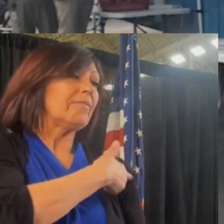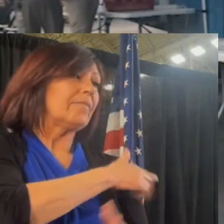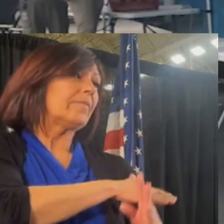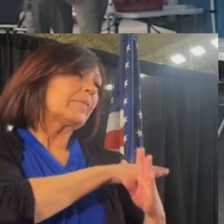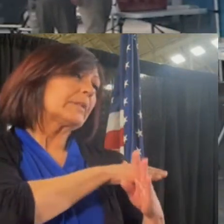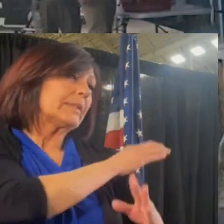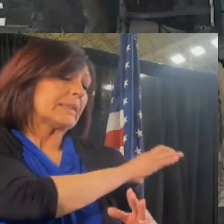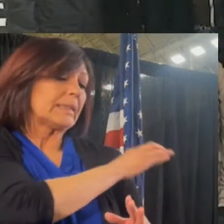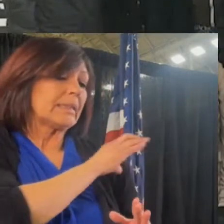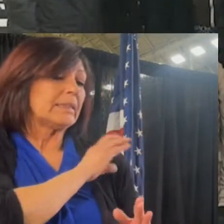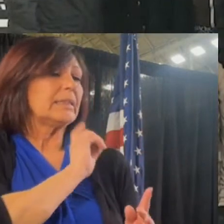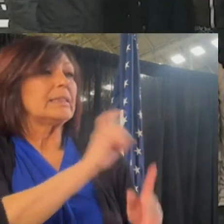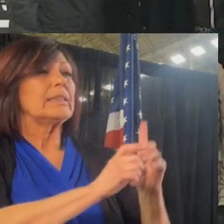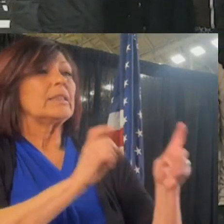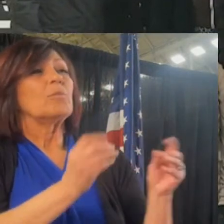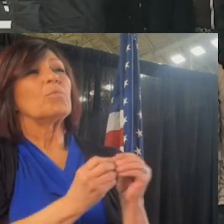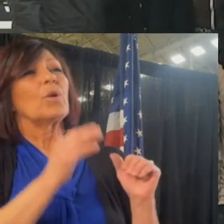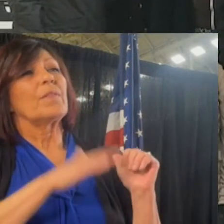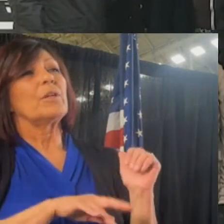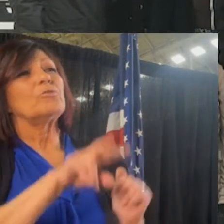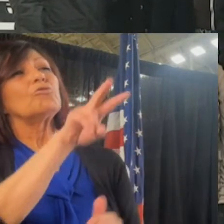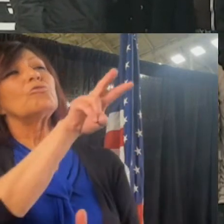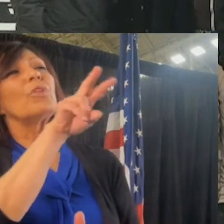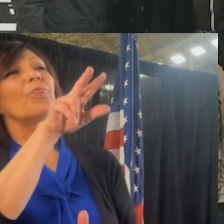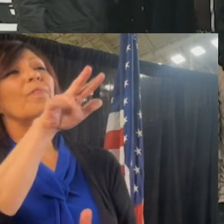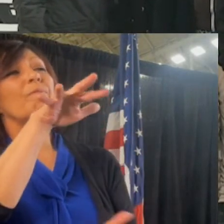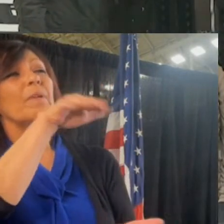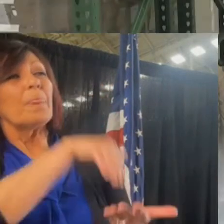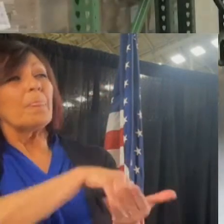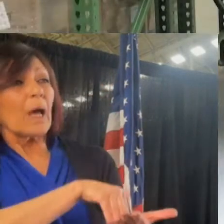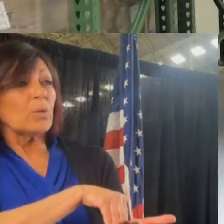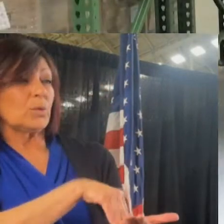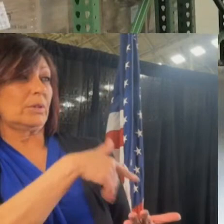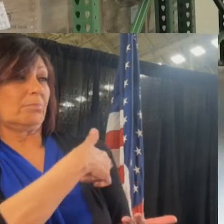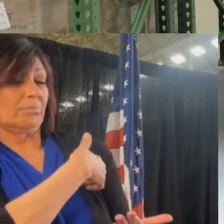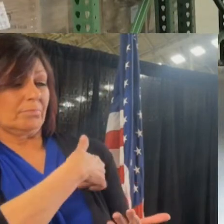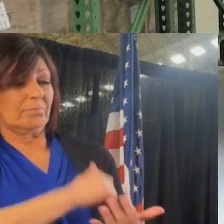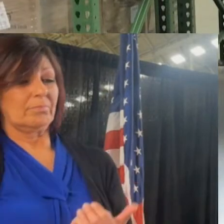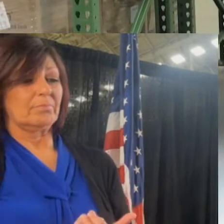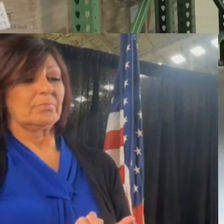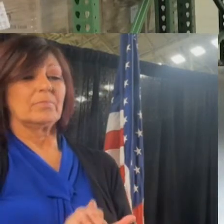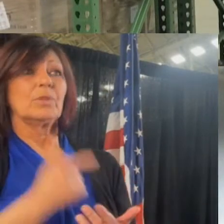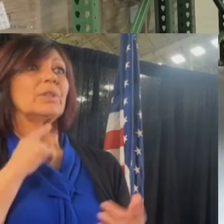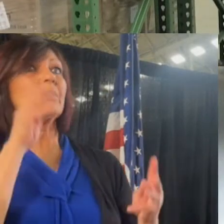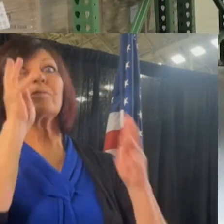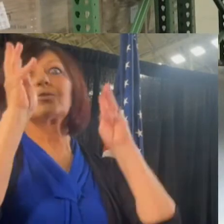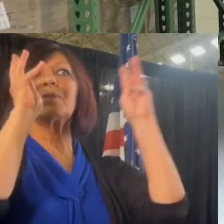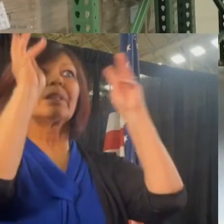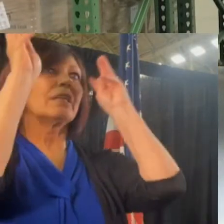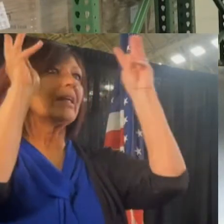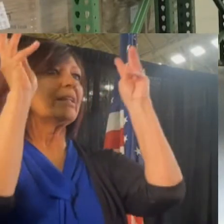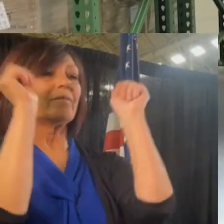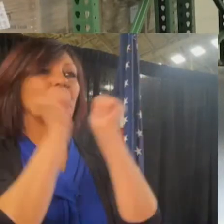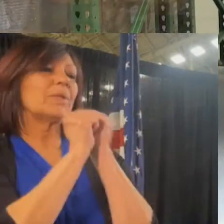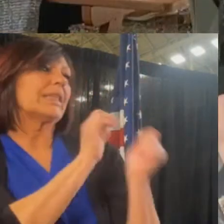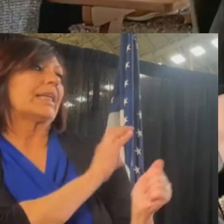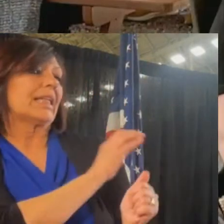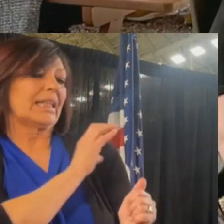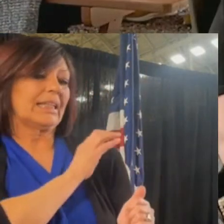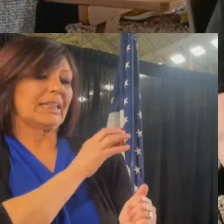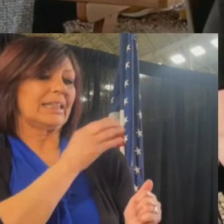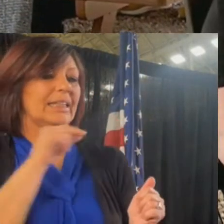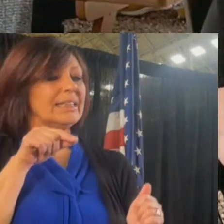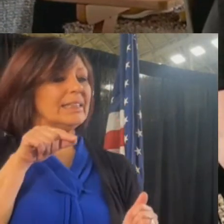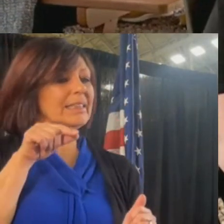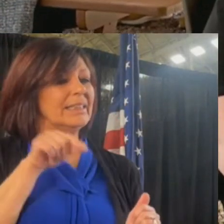clinics, administering more than 235,000 doses. We got creative with our vaccine clinics,